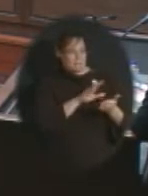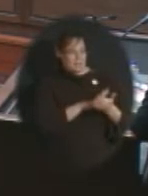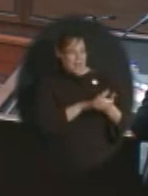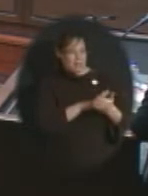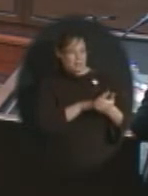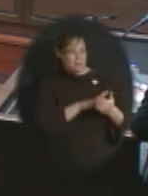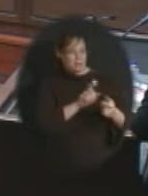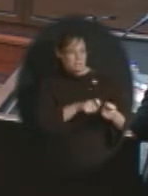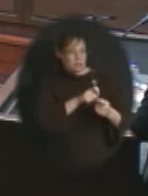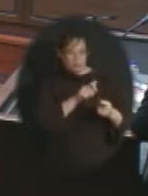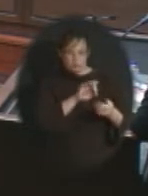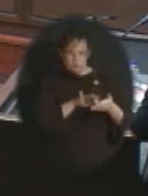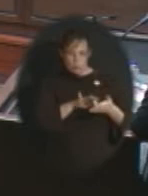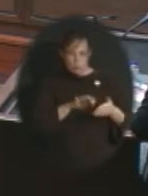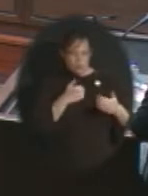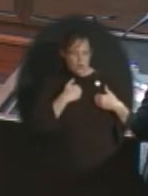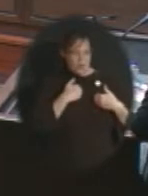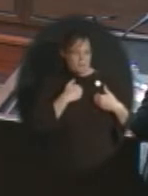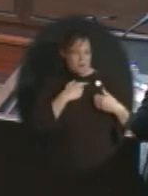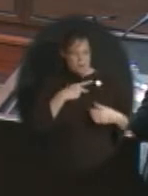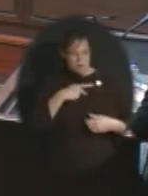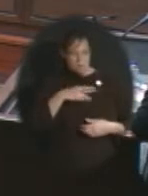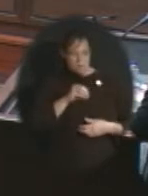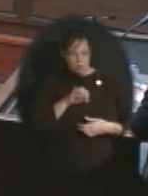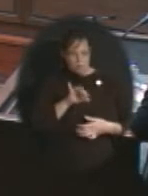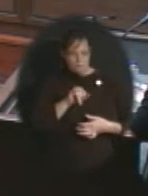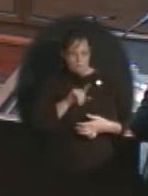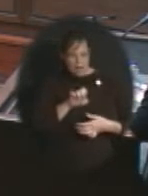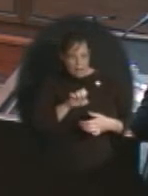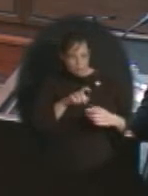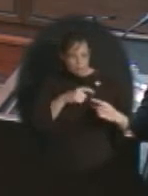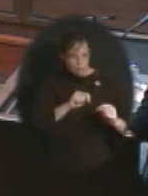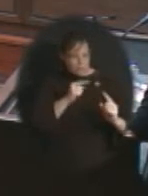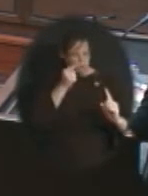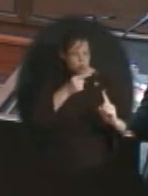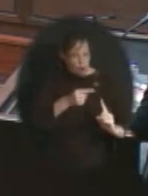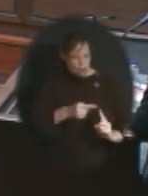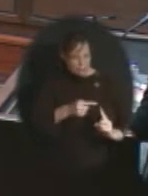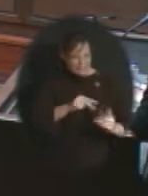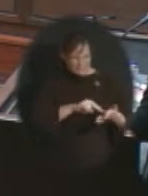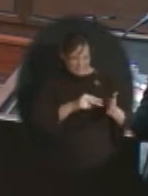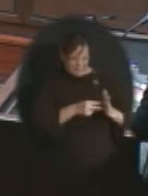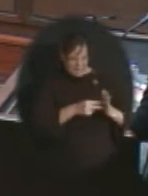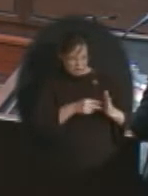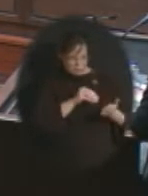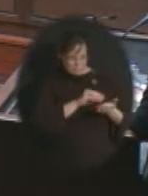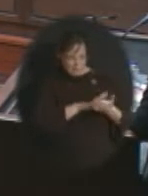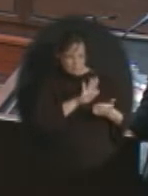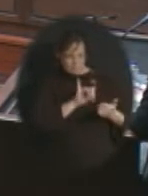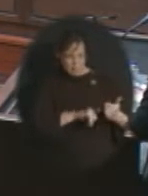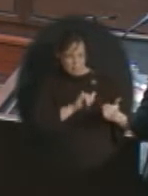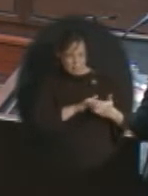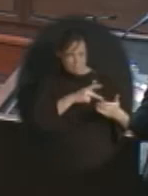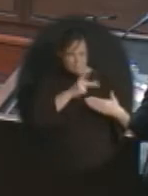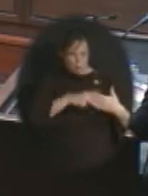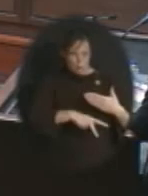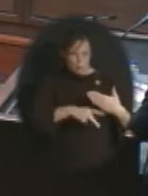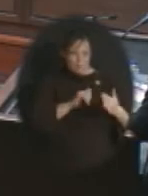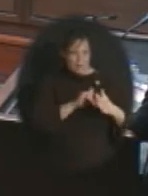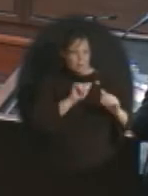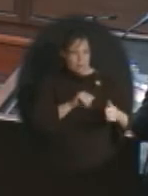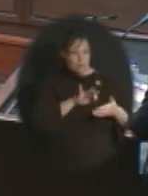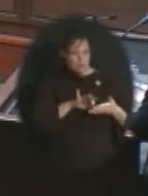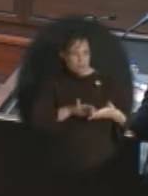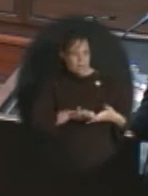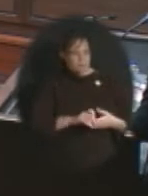I mean, do we have a profile that we're trying to target these indicators as being impacted by this program that we can